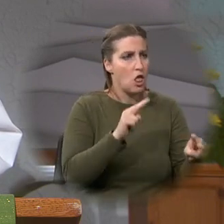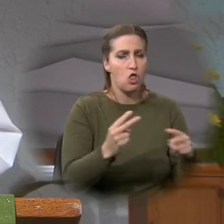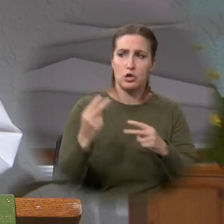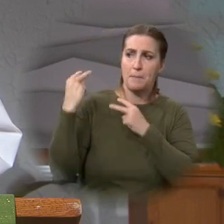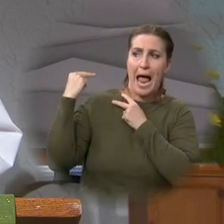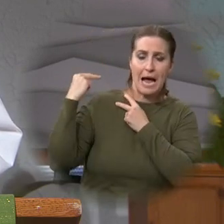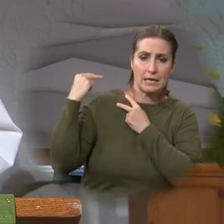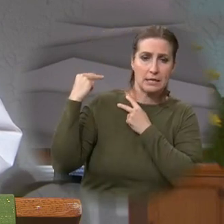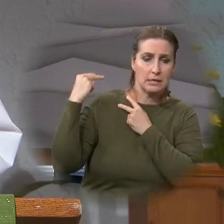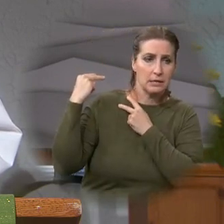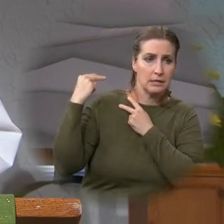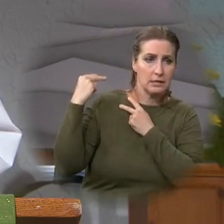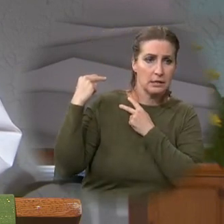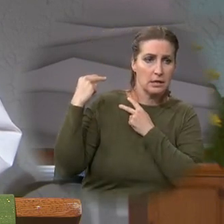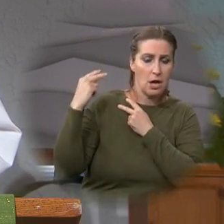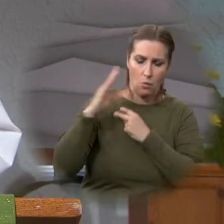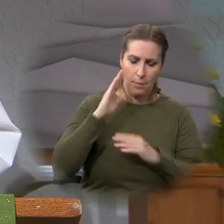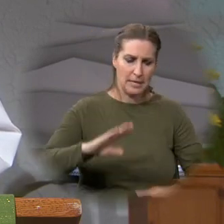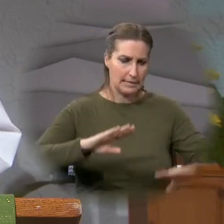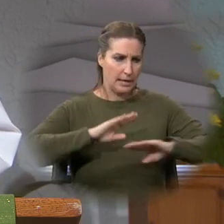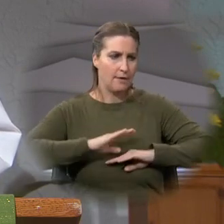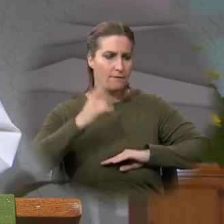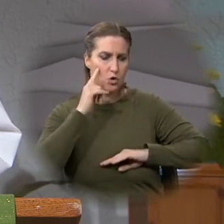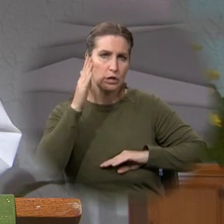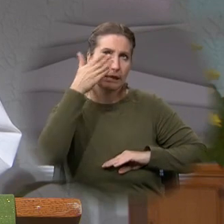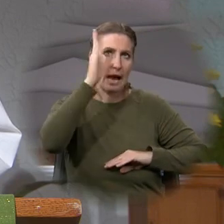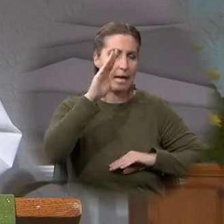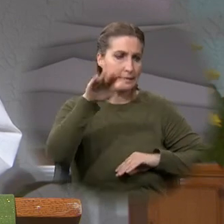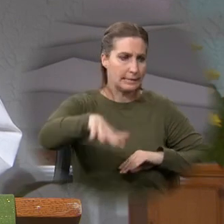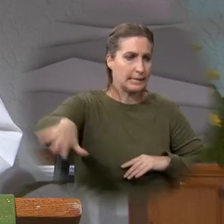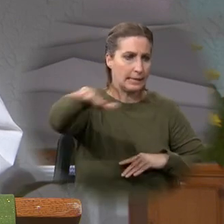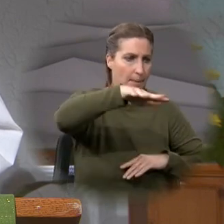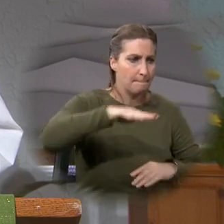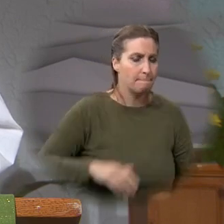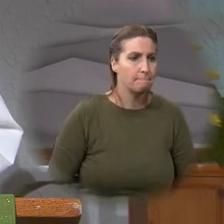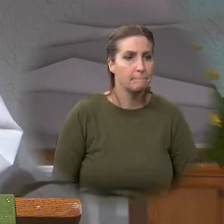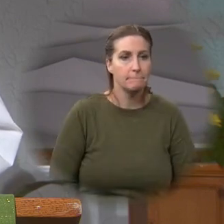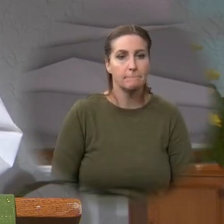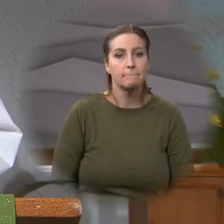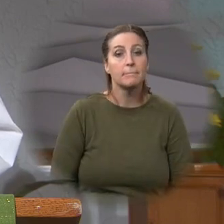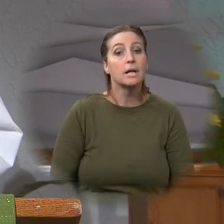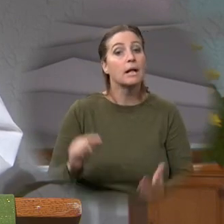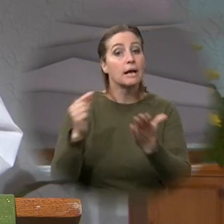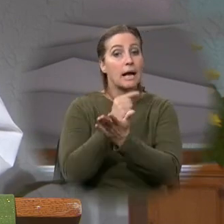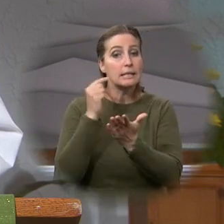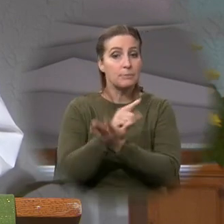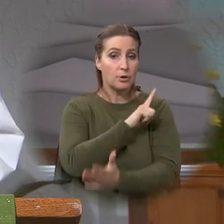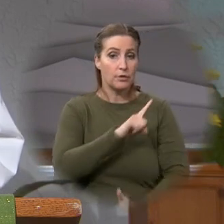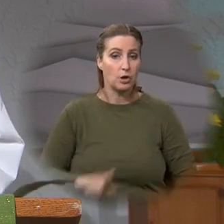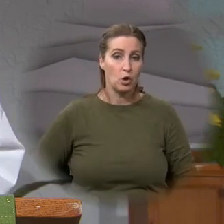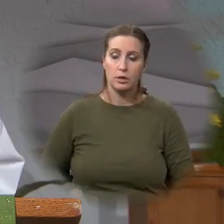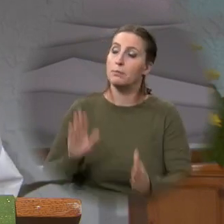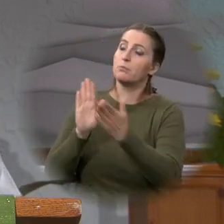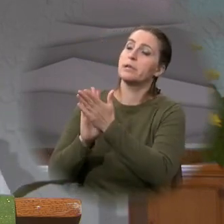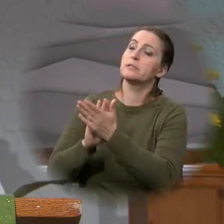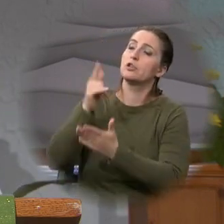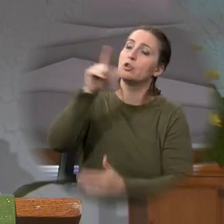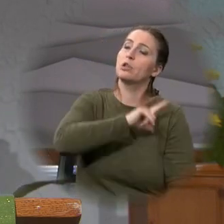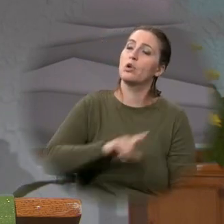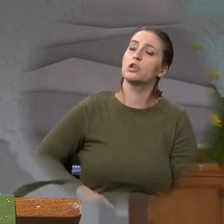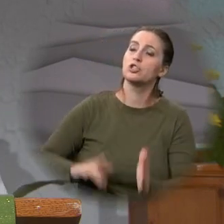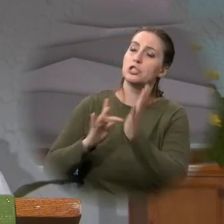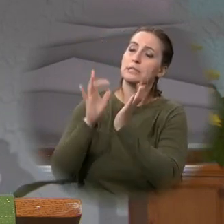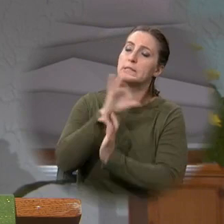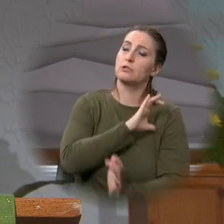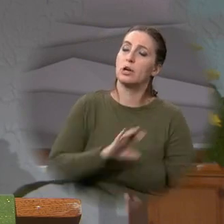left behind is fit for the kingdom of God." The Gospel of the Lord. Praise to